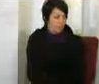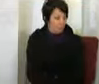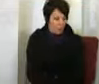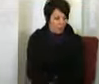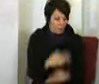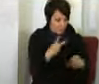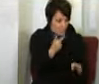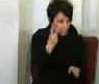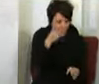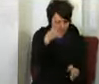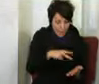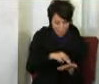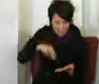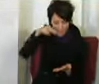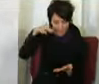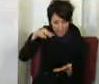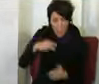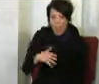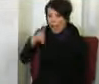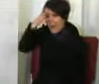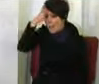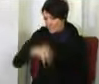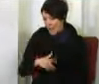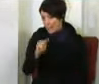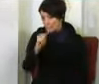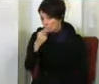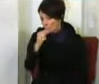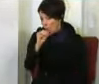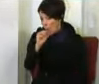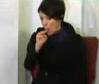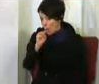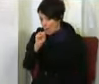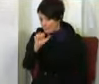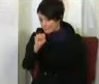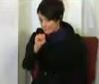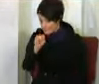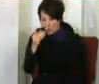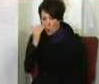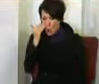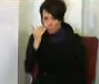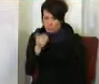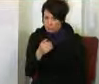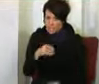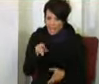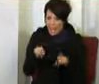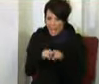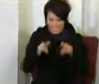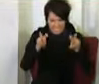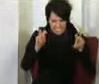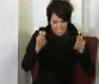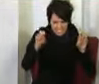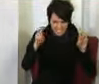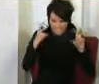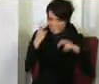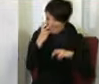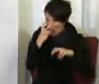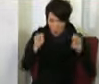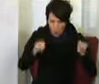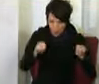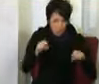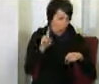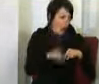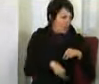risen, Thomas, also known as Doubting Thomas, said, "It's not until I see it for myself and I touch